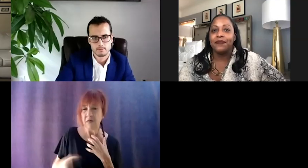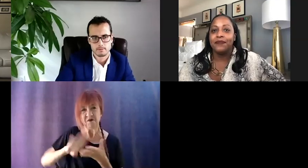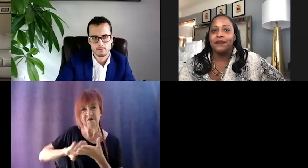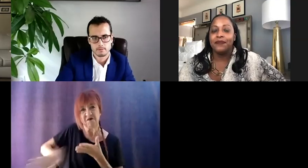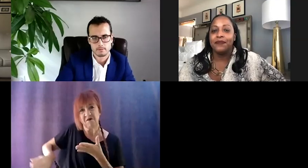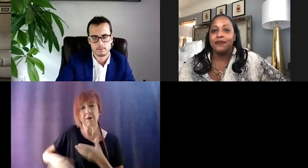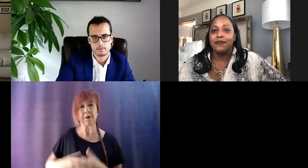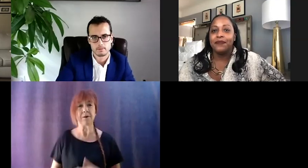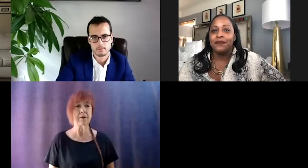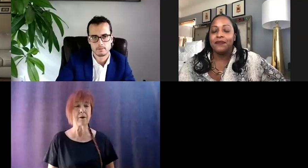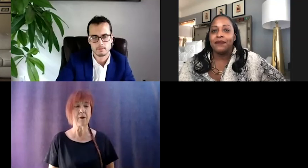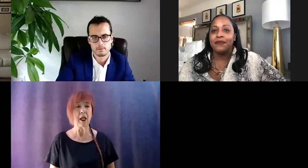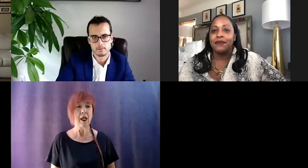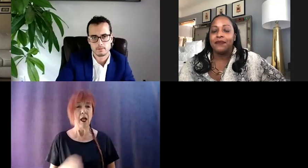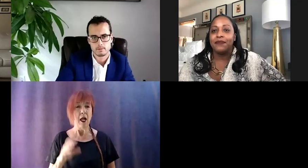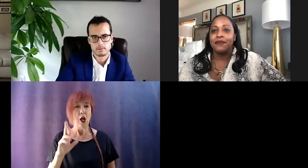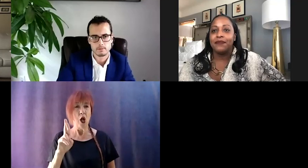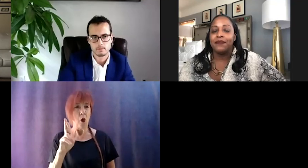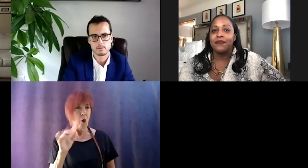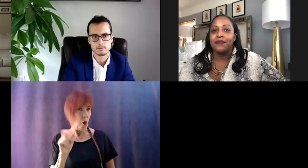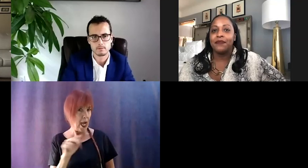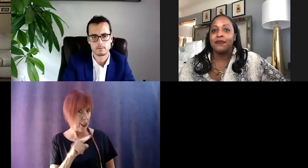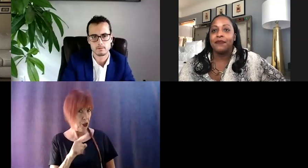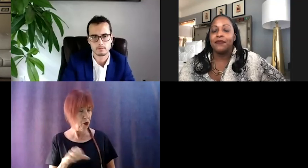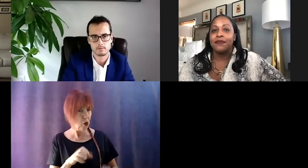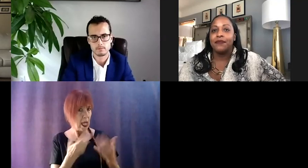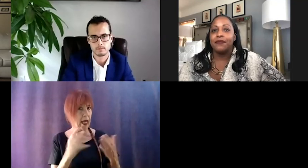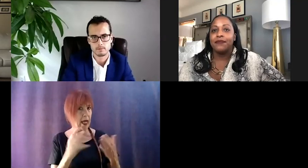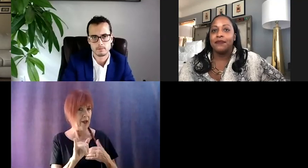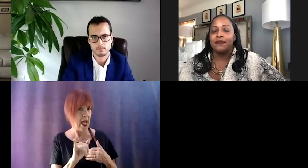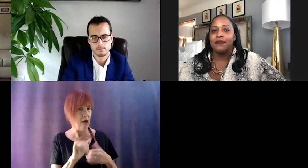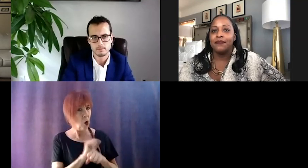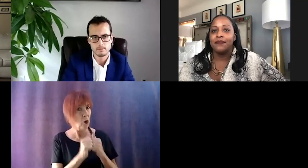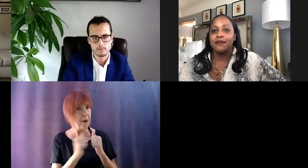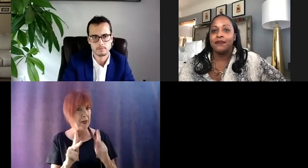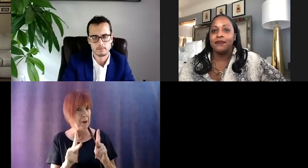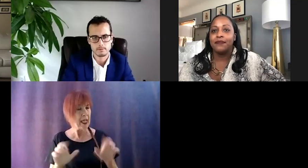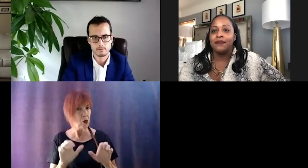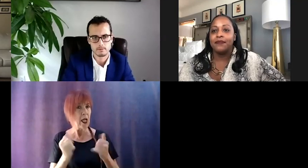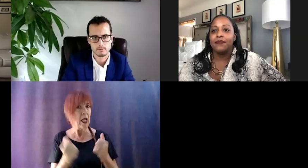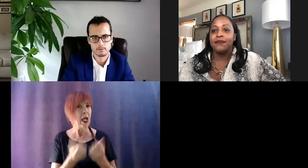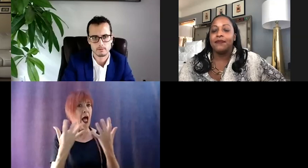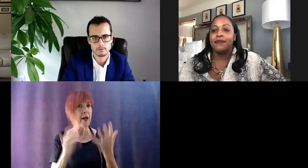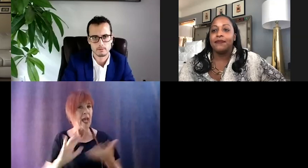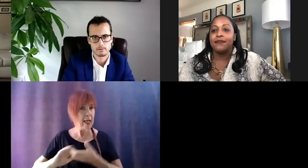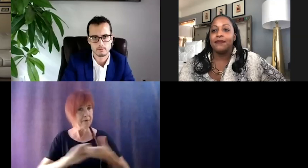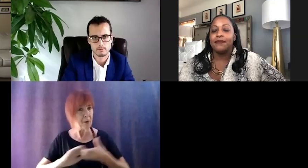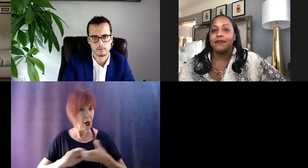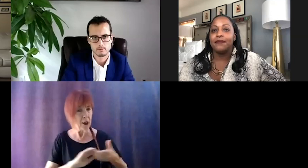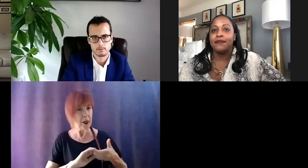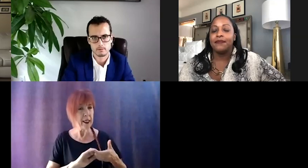partnerships yourself and worked with people who are doing that. What's if anything, your recommendation on how these